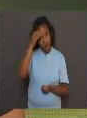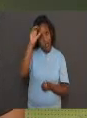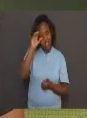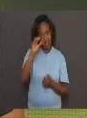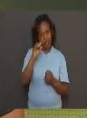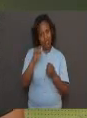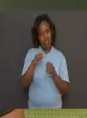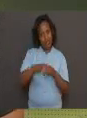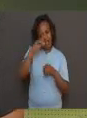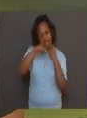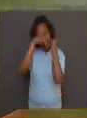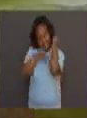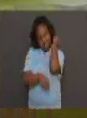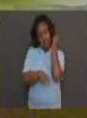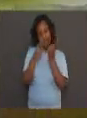in more detail.